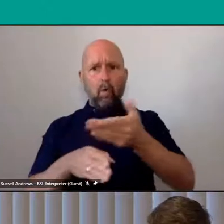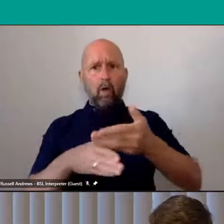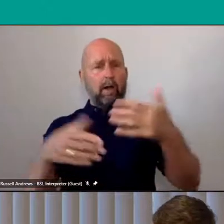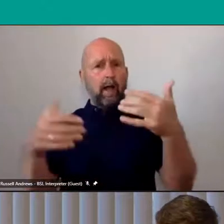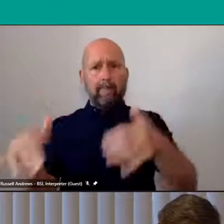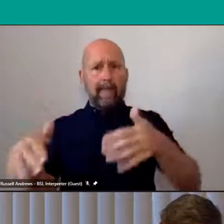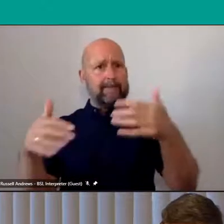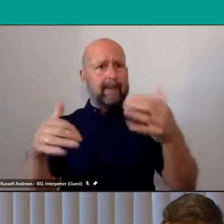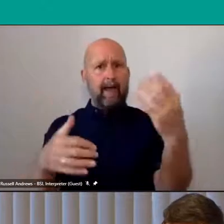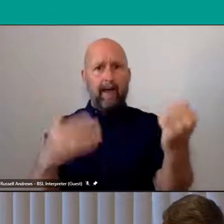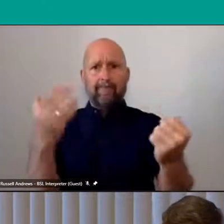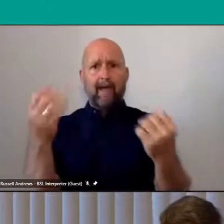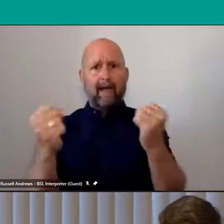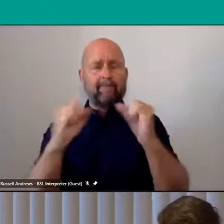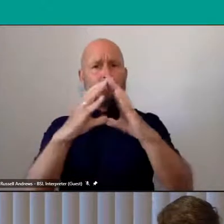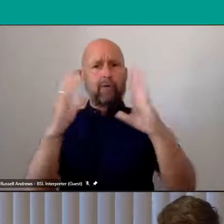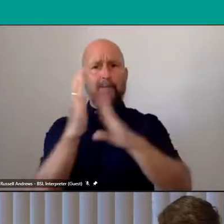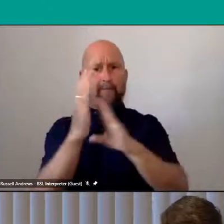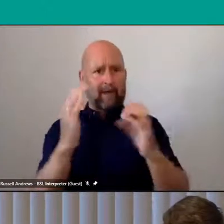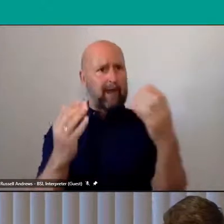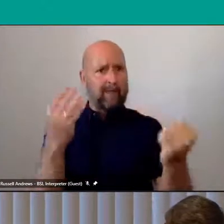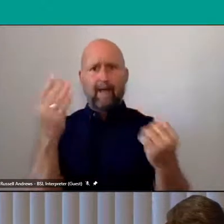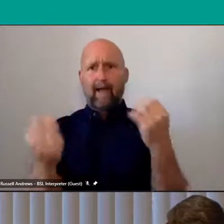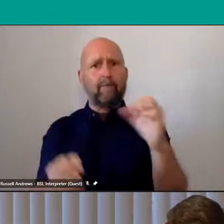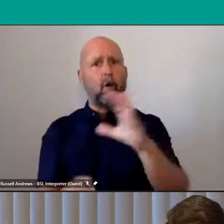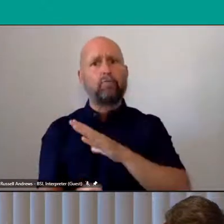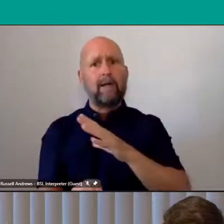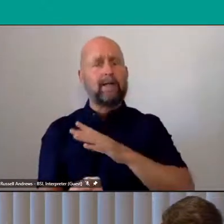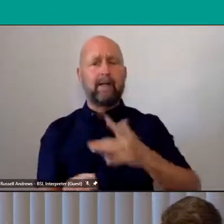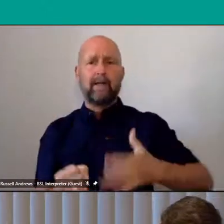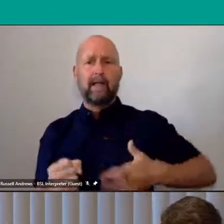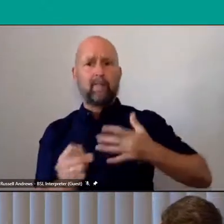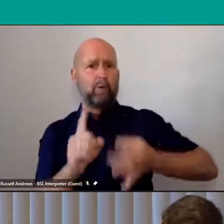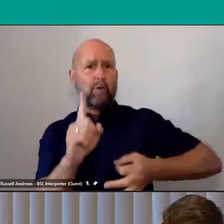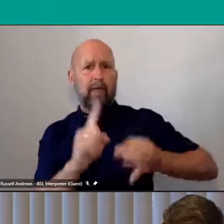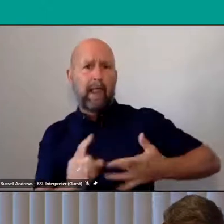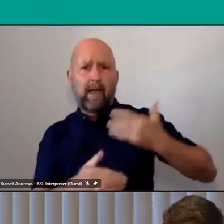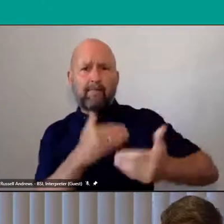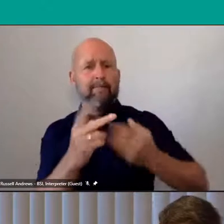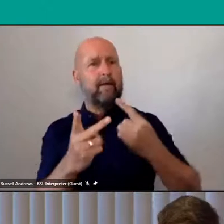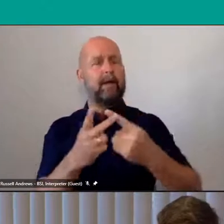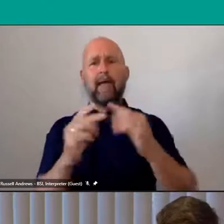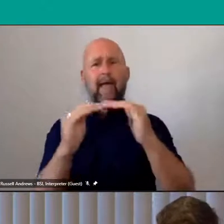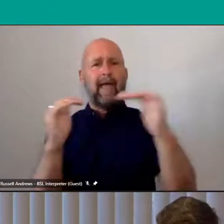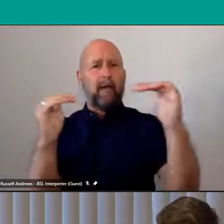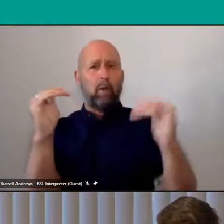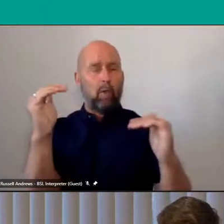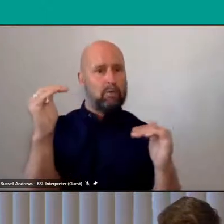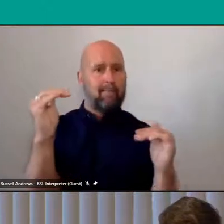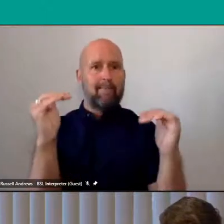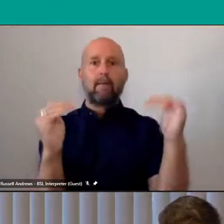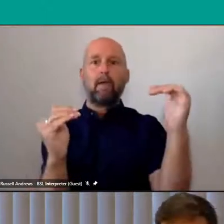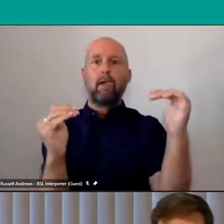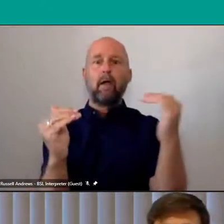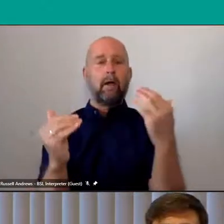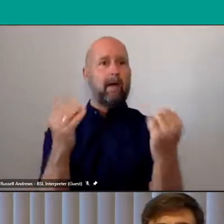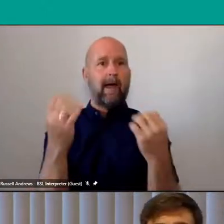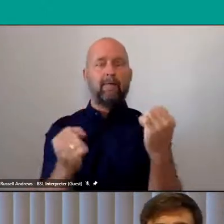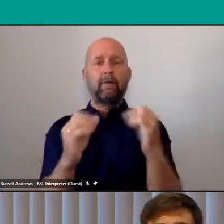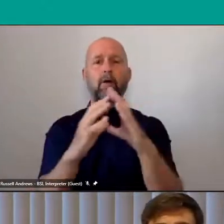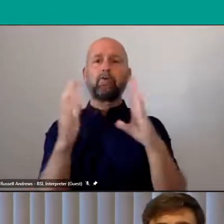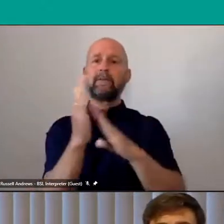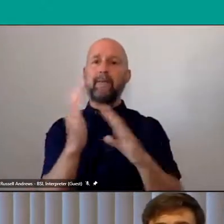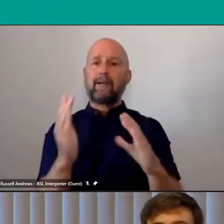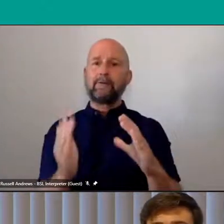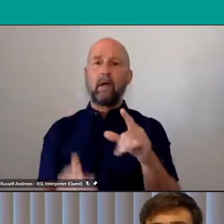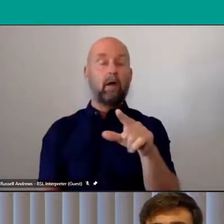being done across Greater Manchester to drive up living standards, to tackle inequality, and how actually in many respects, Greater Manchester is at